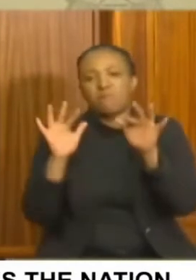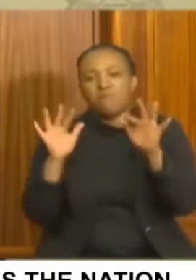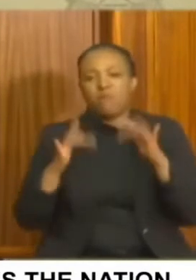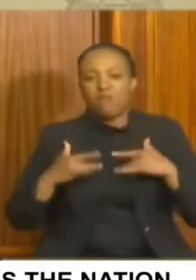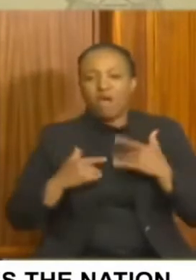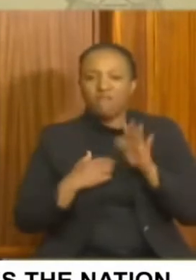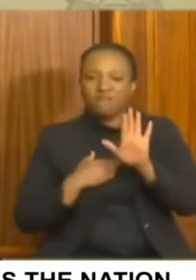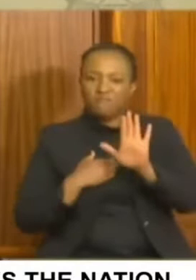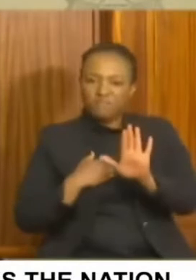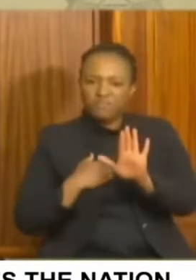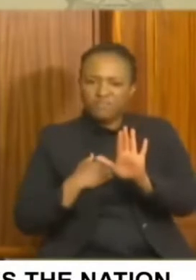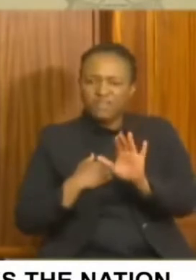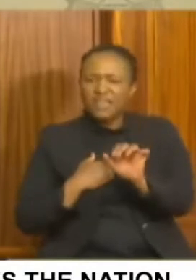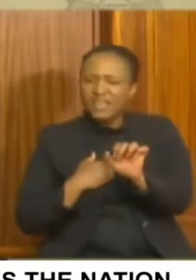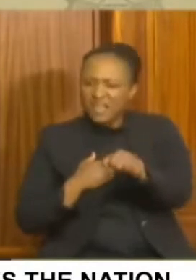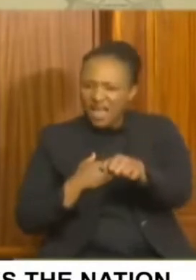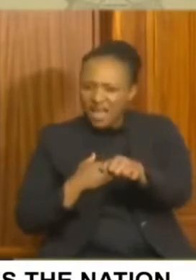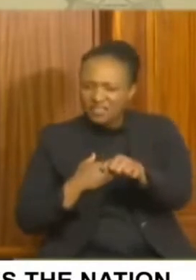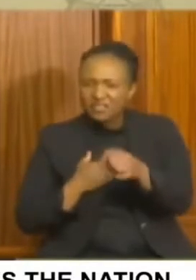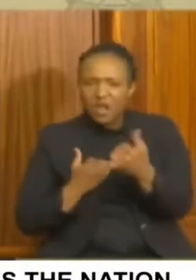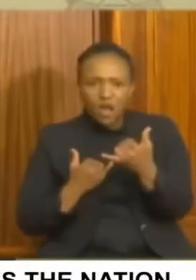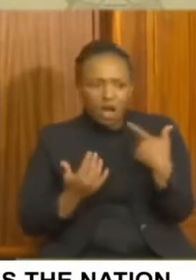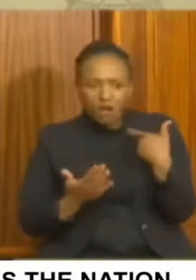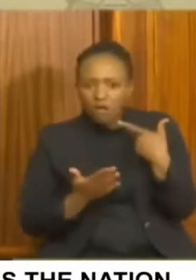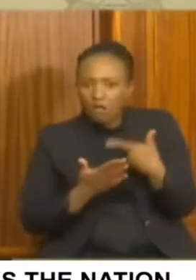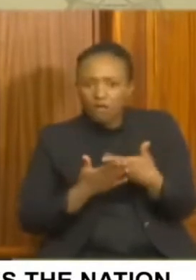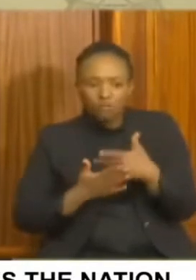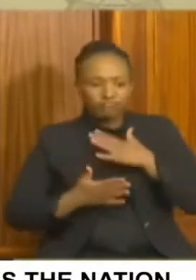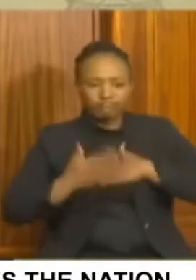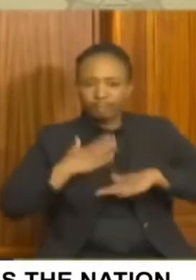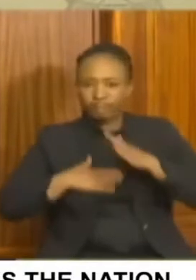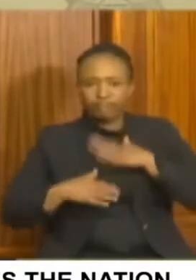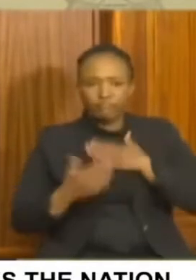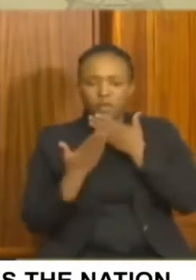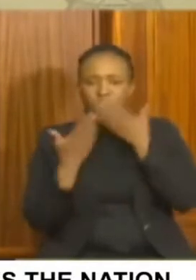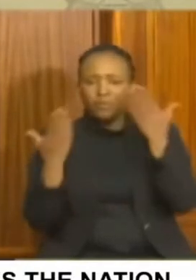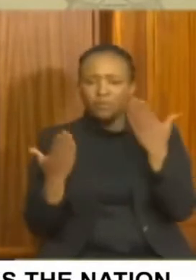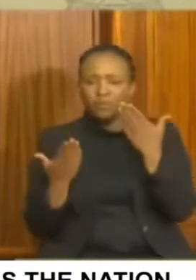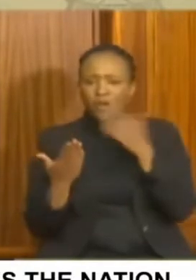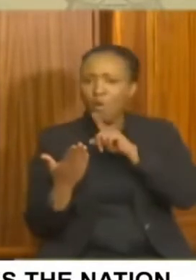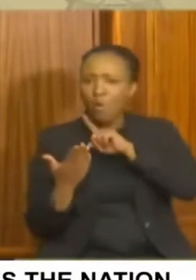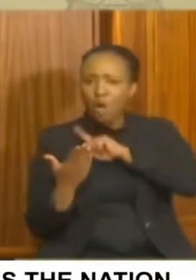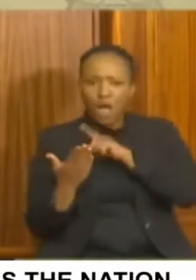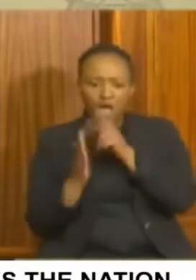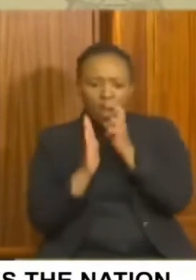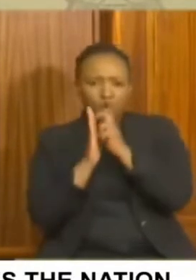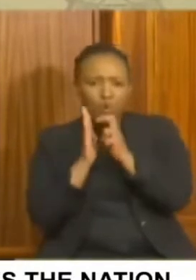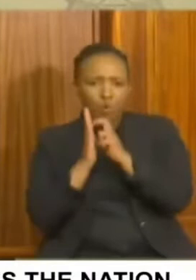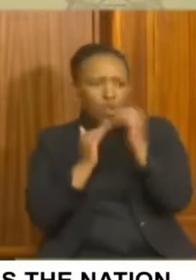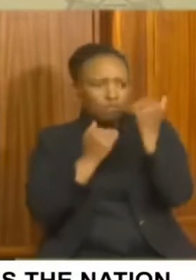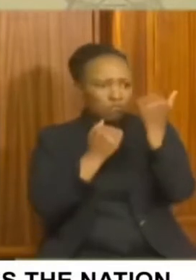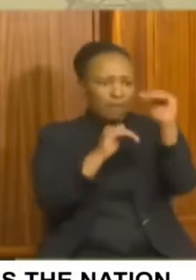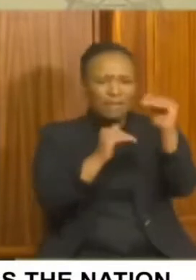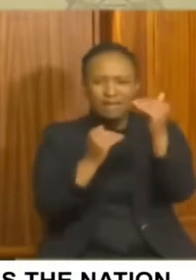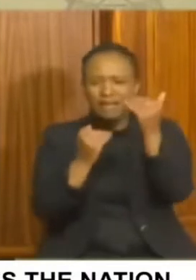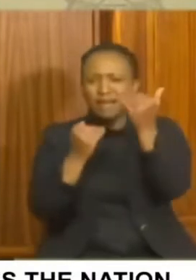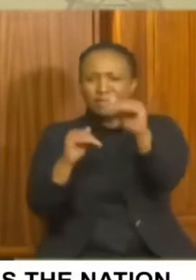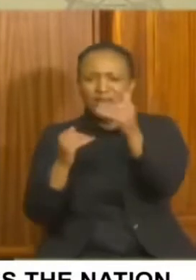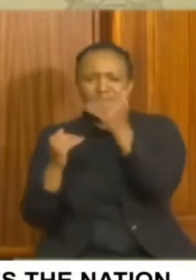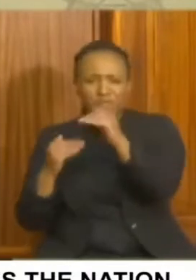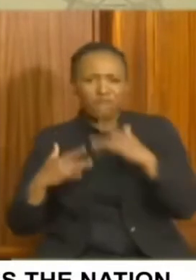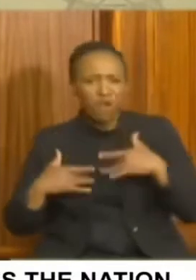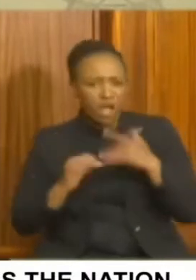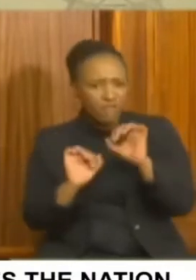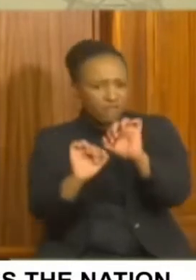for citizens. I know that we have grown impatient. Yes, we have. With the constraints that have been placed on our lives.